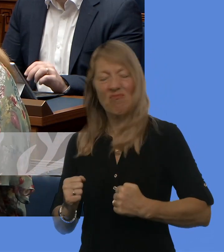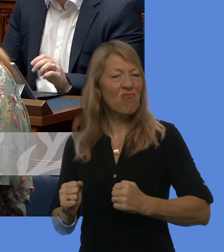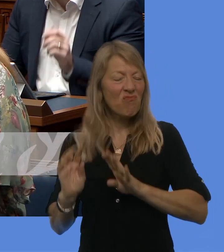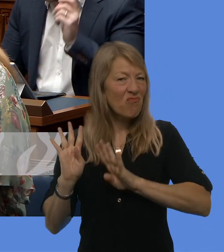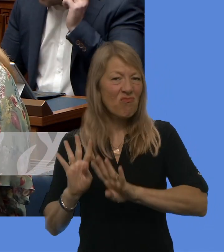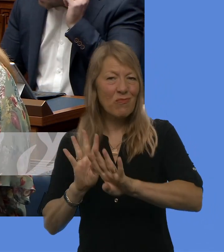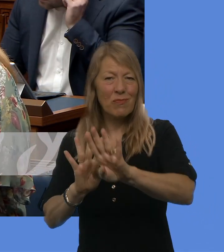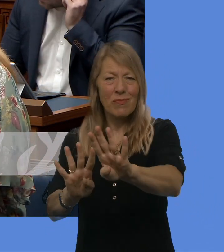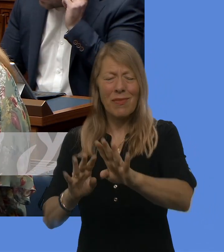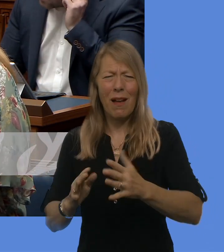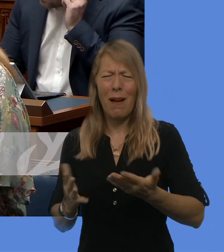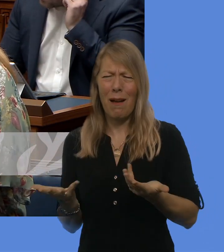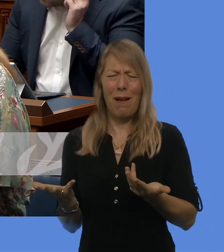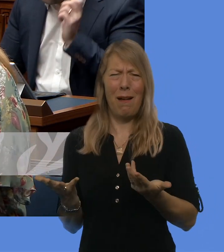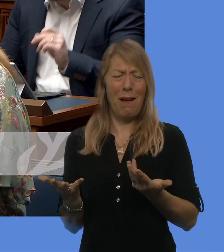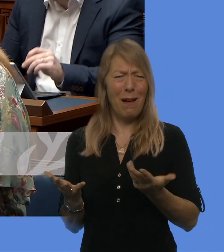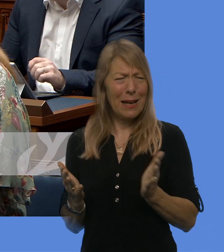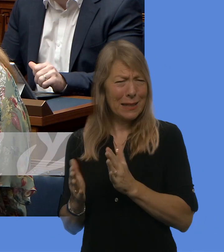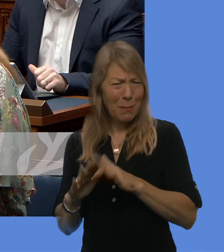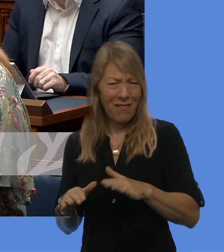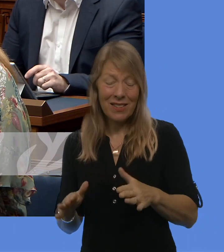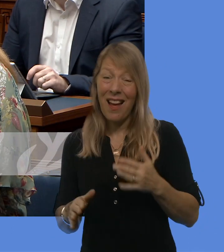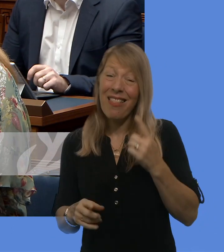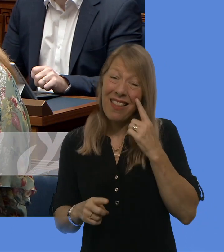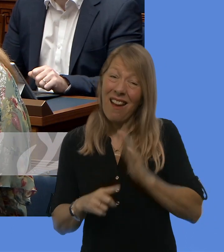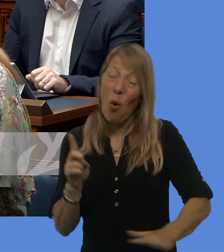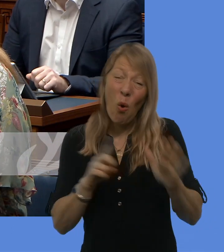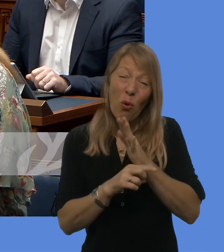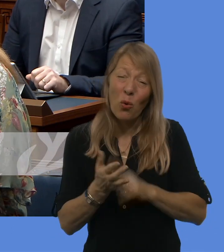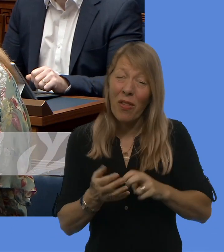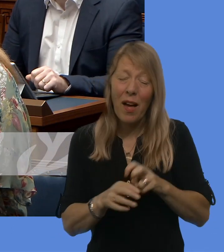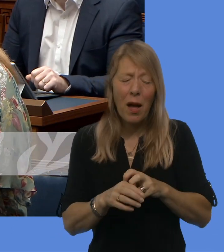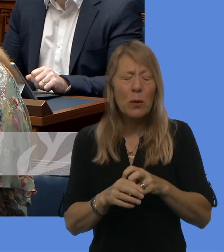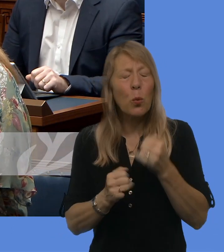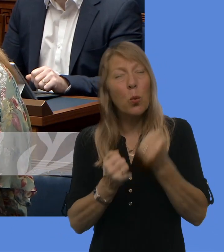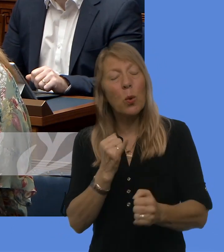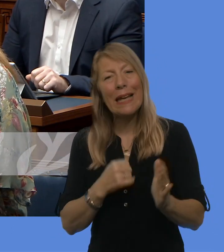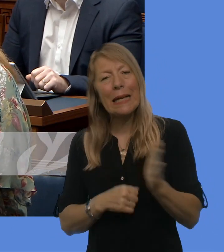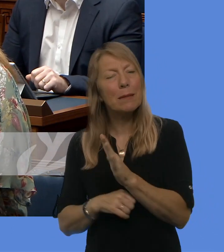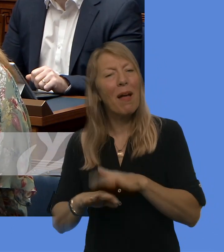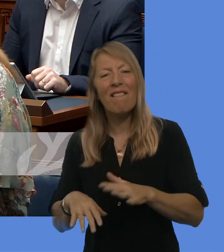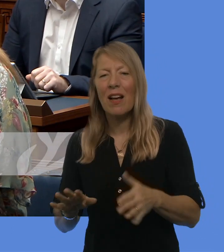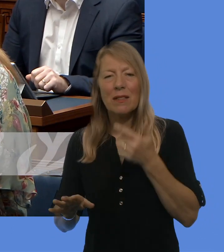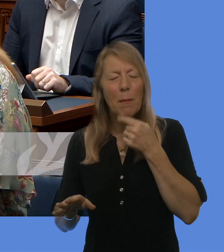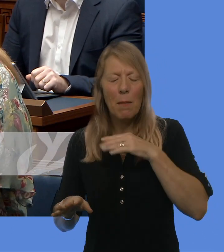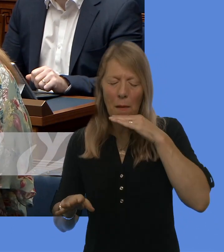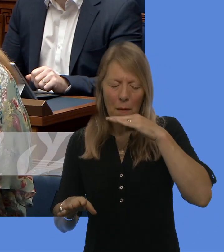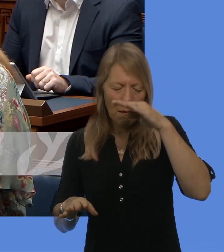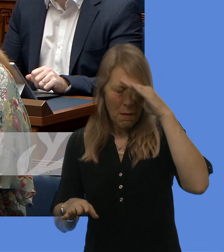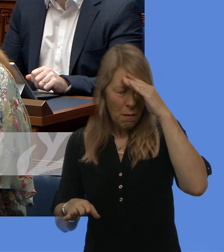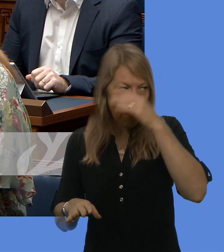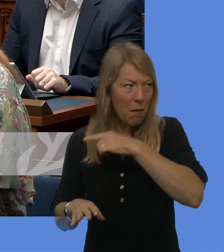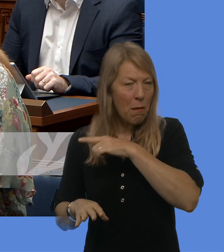people of Northern Ireland generally and of East Belfast in particular are weary of these paramilitary organisations exerting